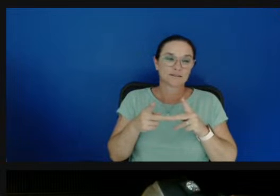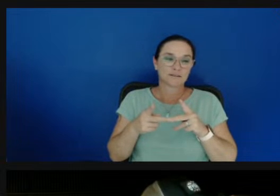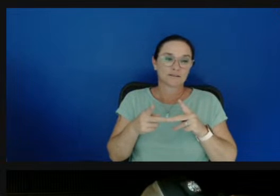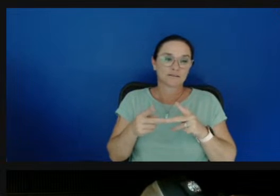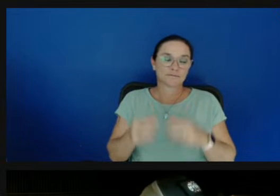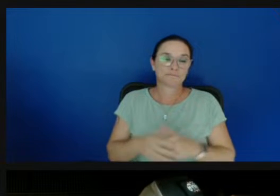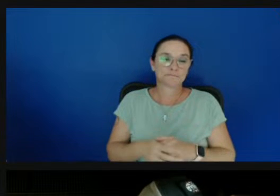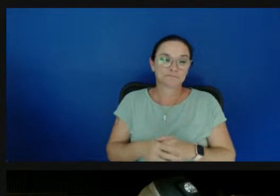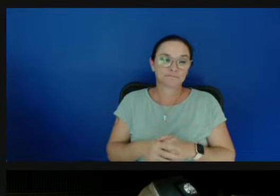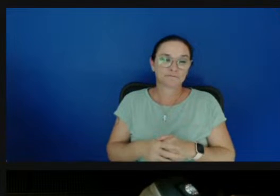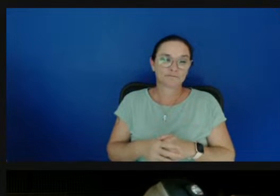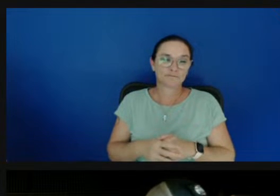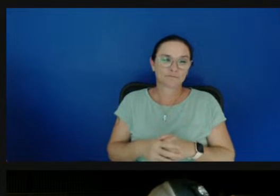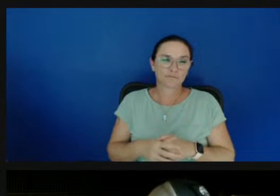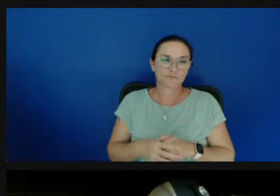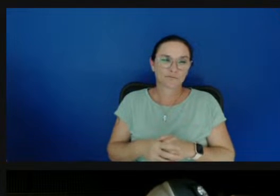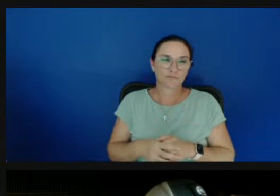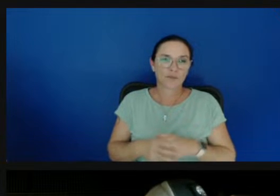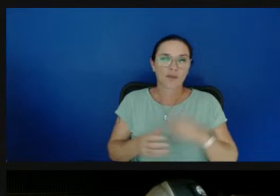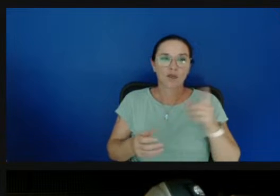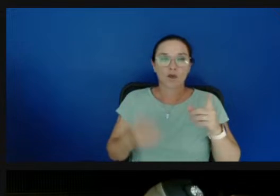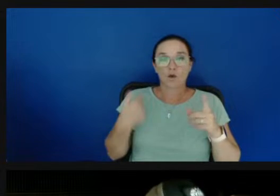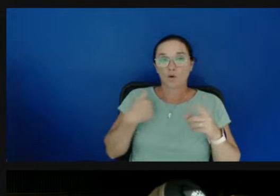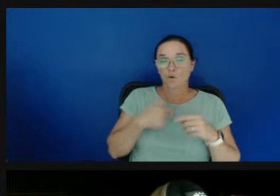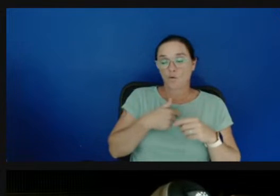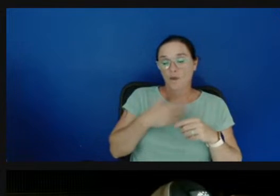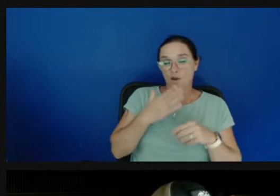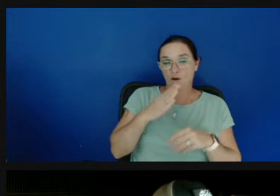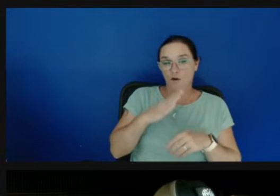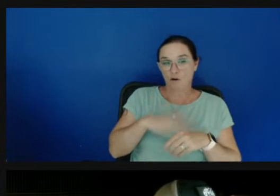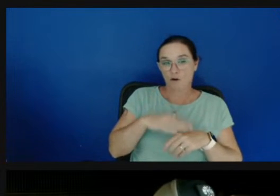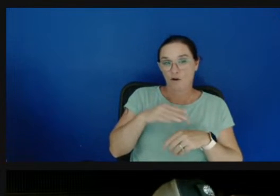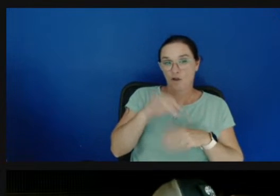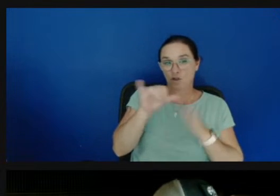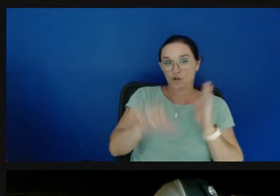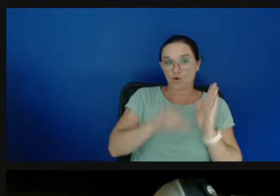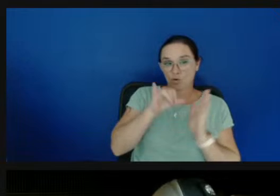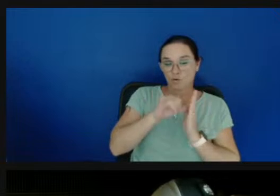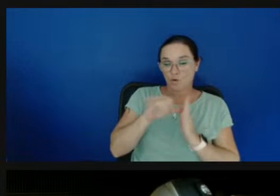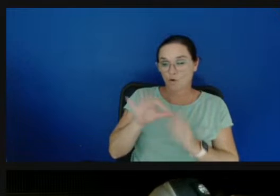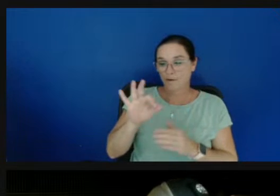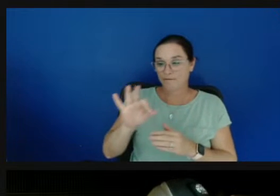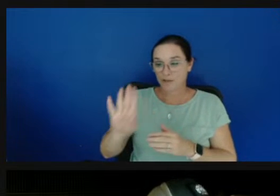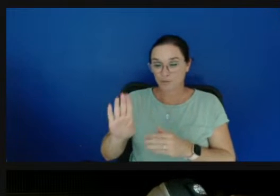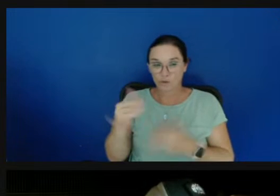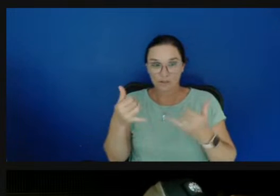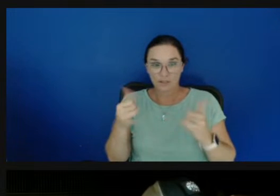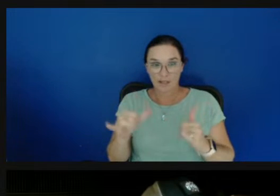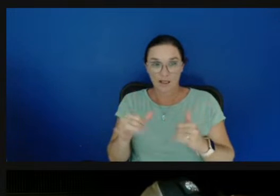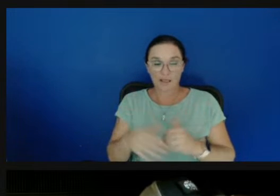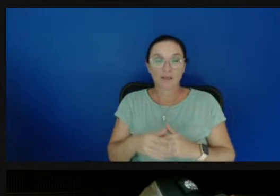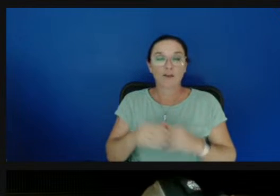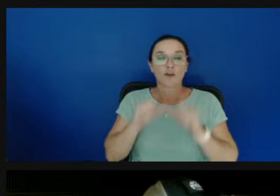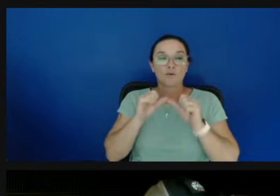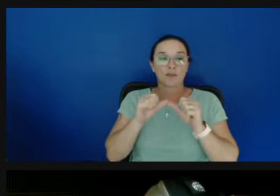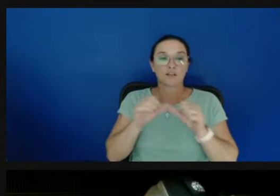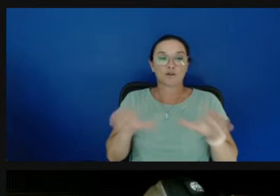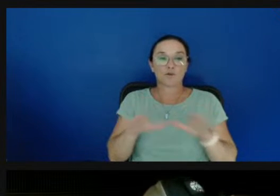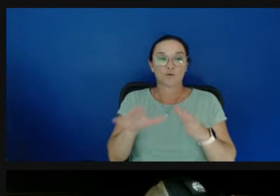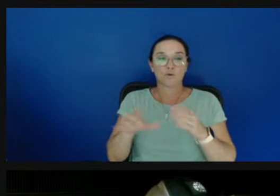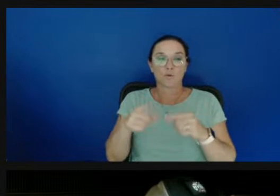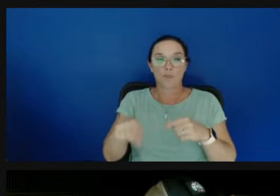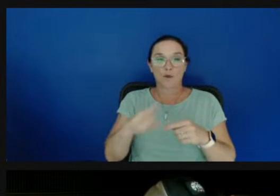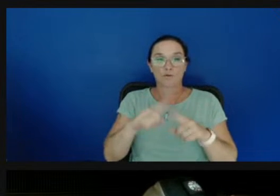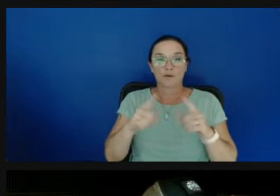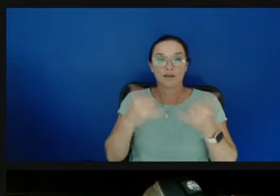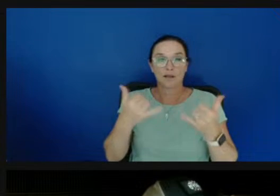platforms. So we are on YouTube and Facebook still. We've continued to do those, but we've now